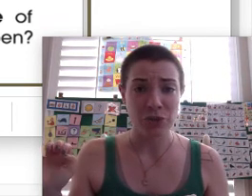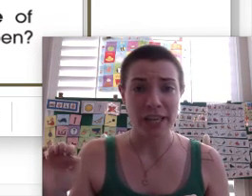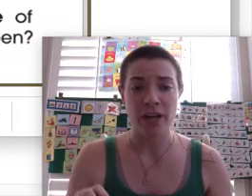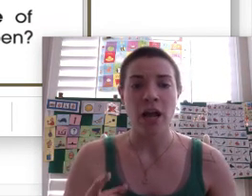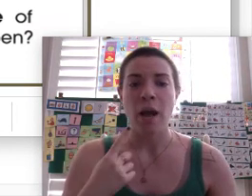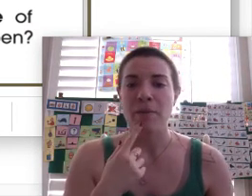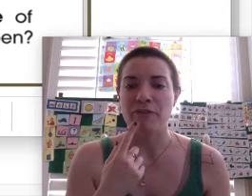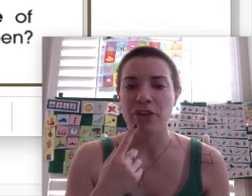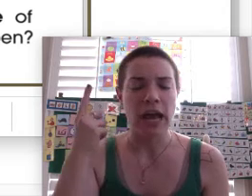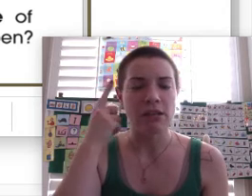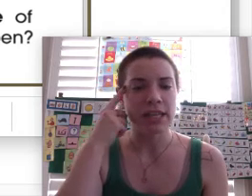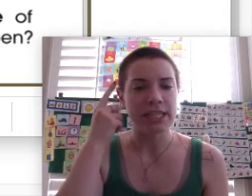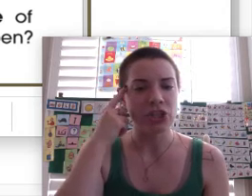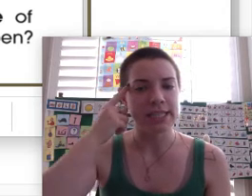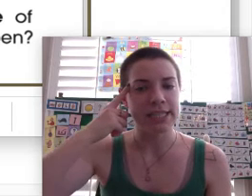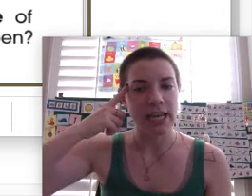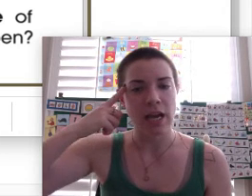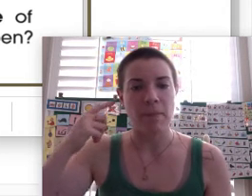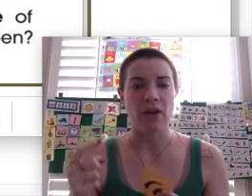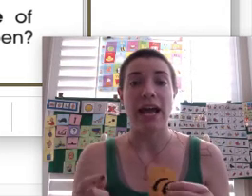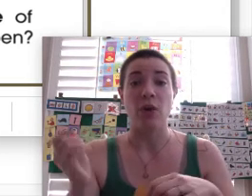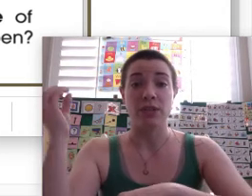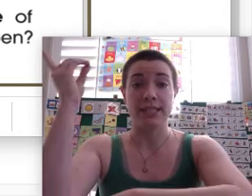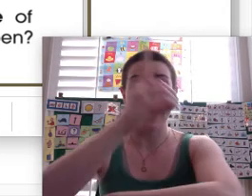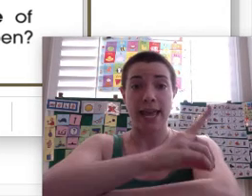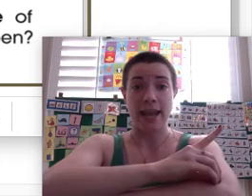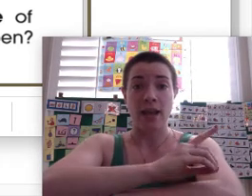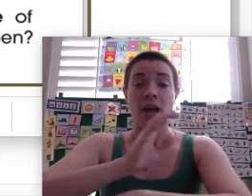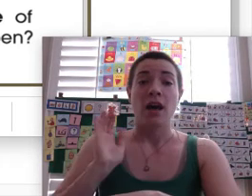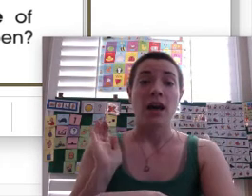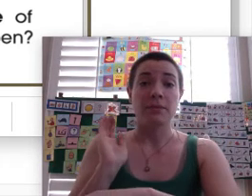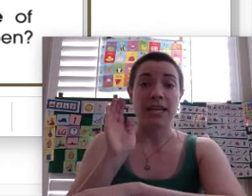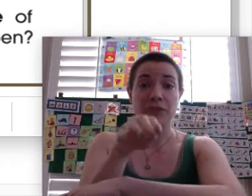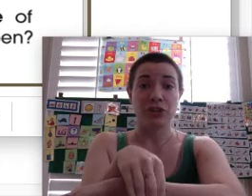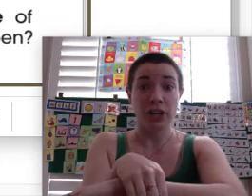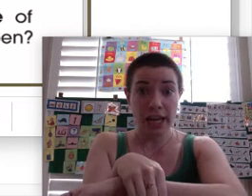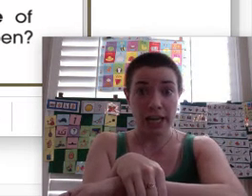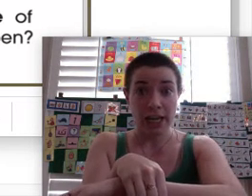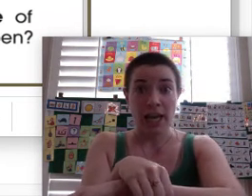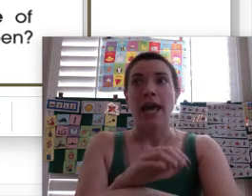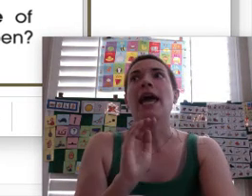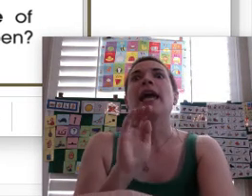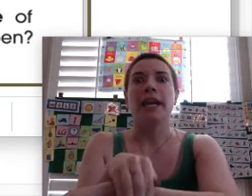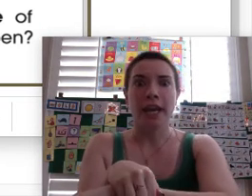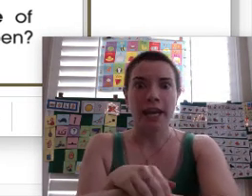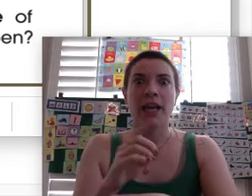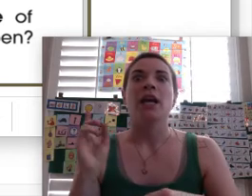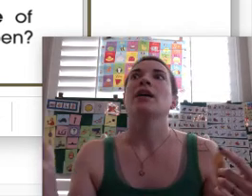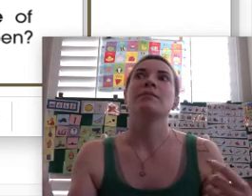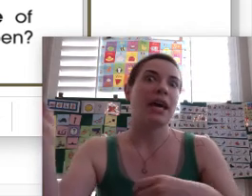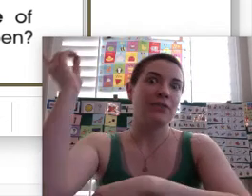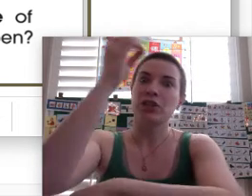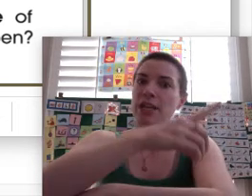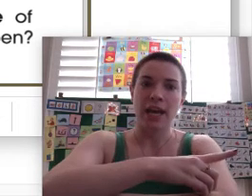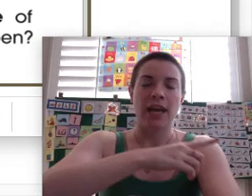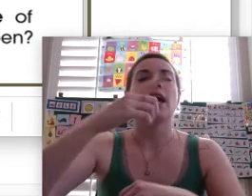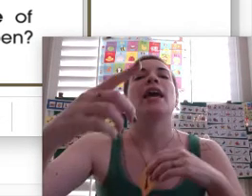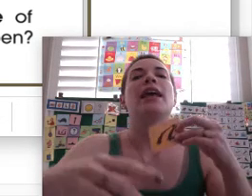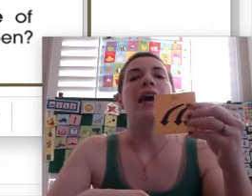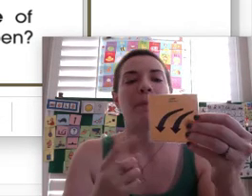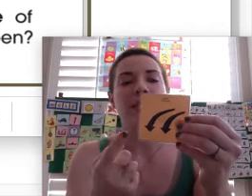into later, but for now, let's just think about how day comes after night and night comes after